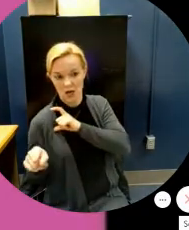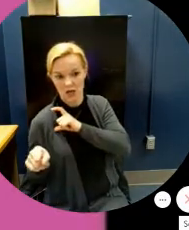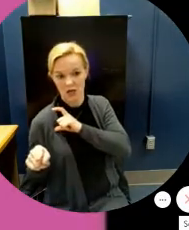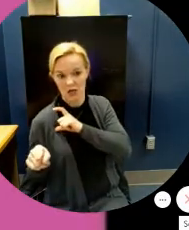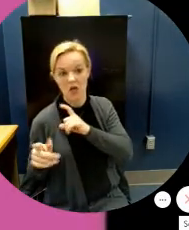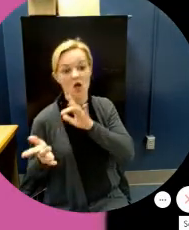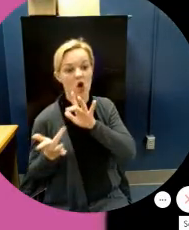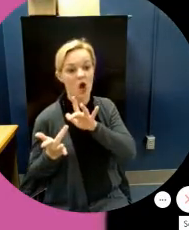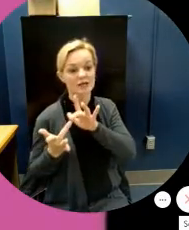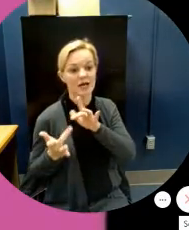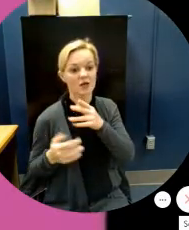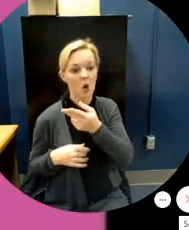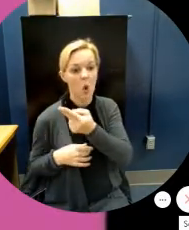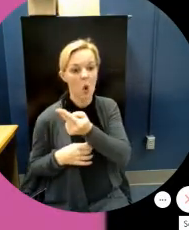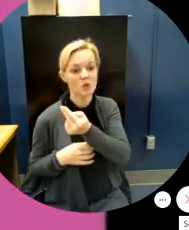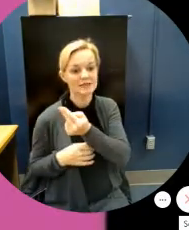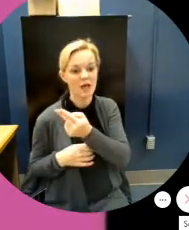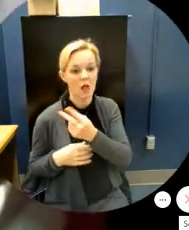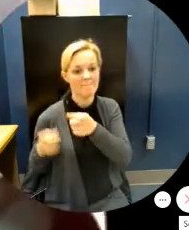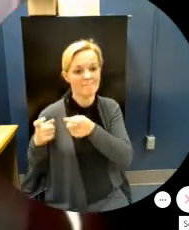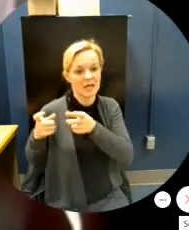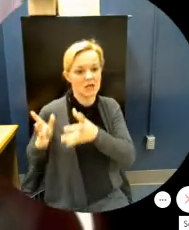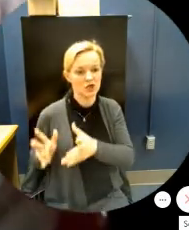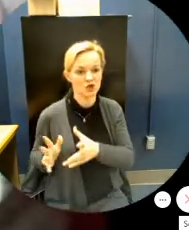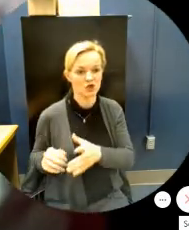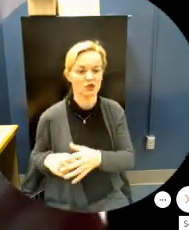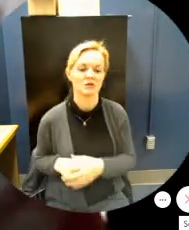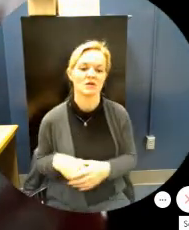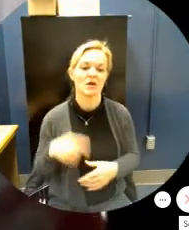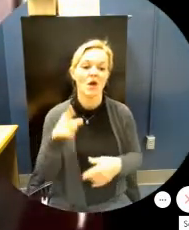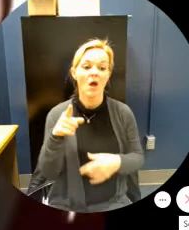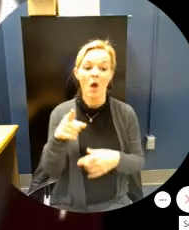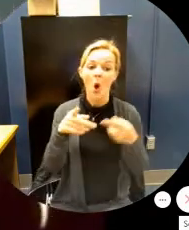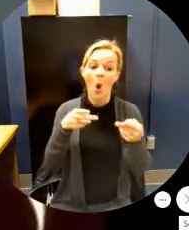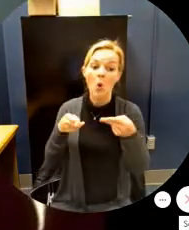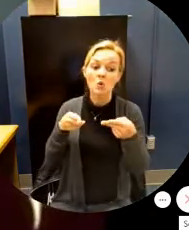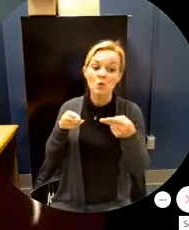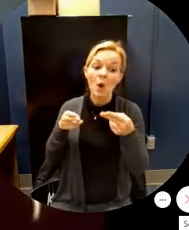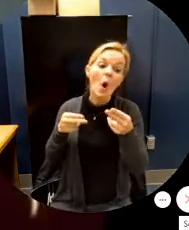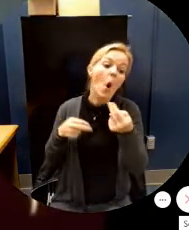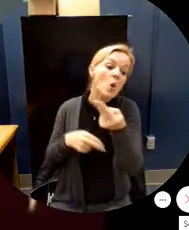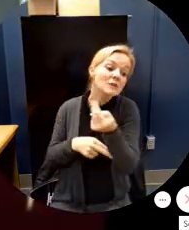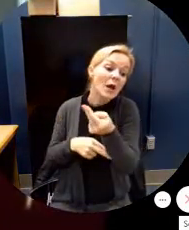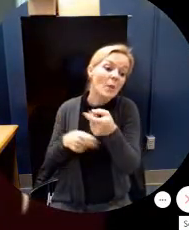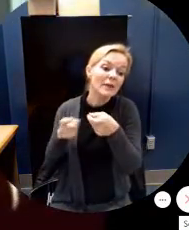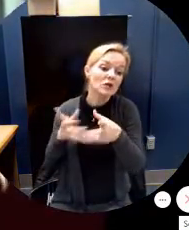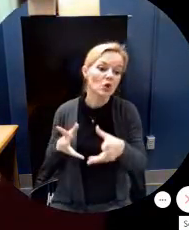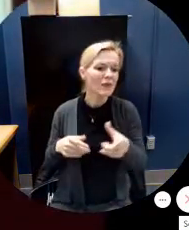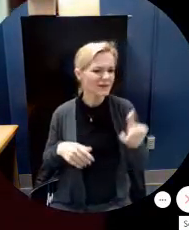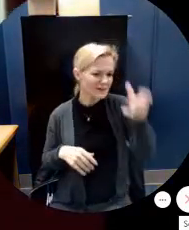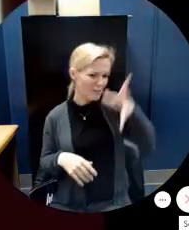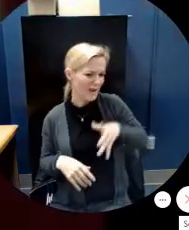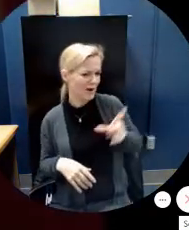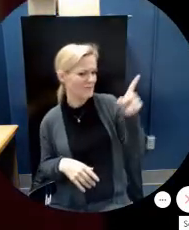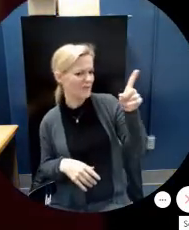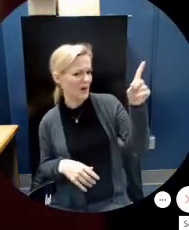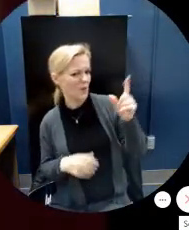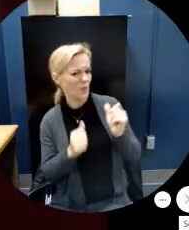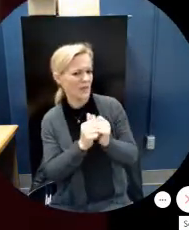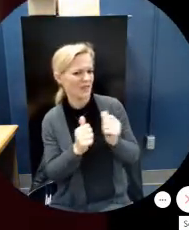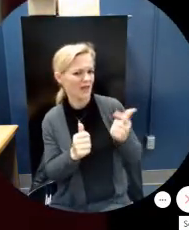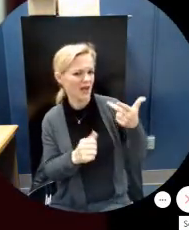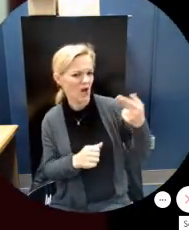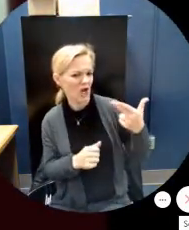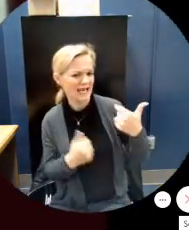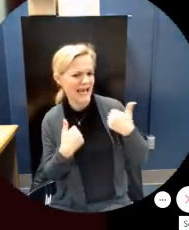hotel manager Joe Sabatello. Yeah, there's a guy upstairs with a gun. Try again. I don't know. He had it in his hand. The guy